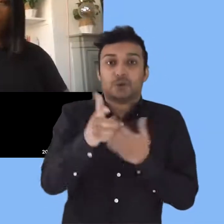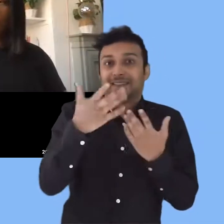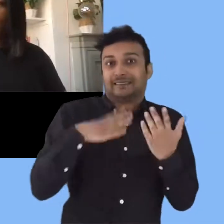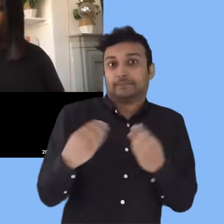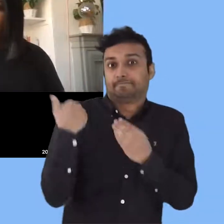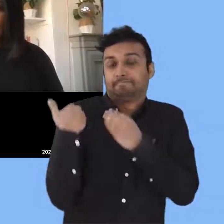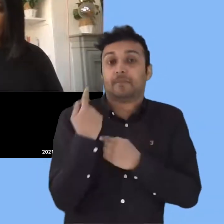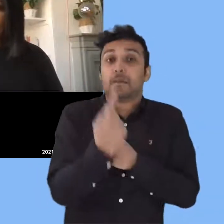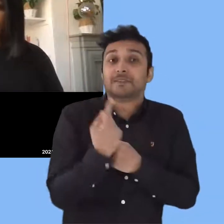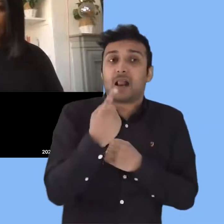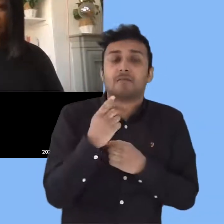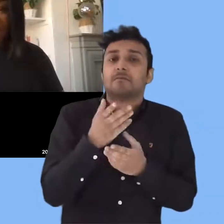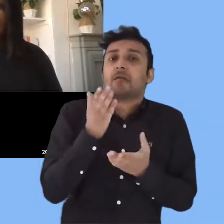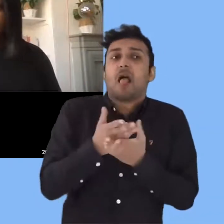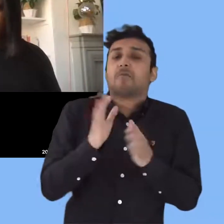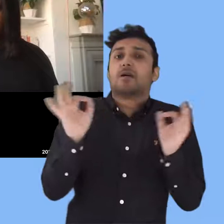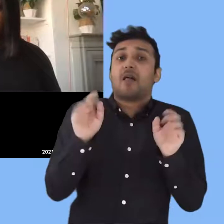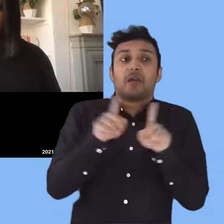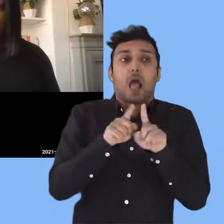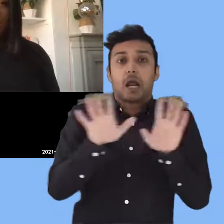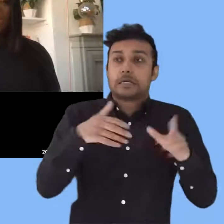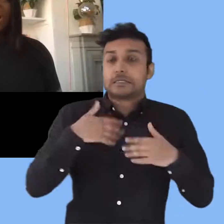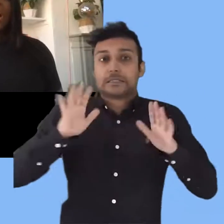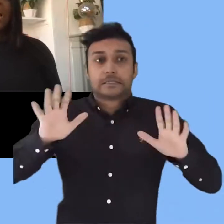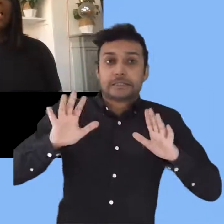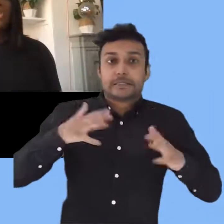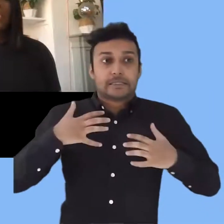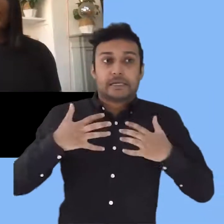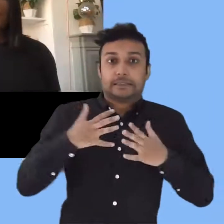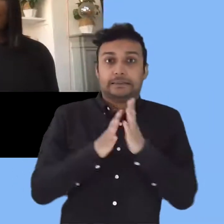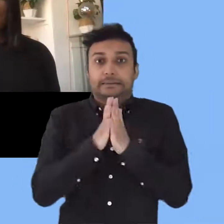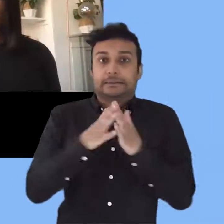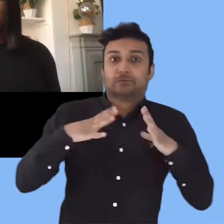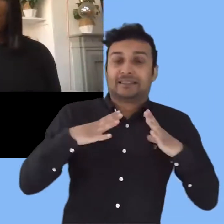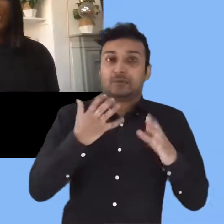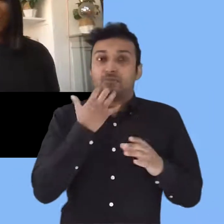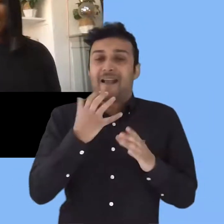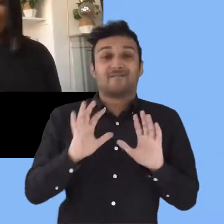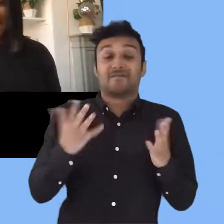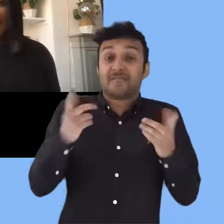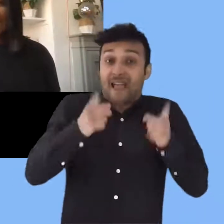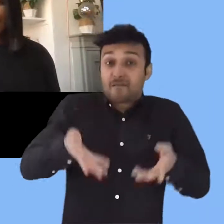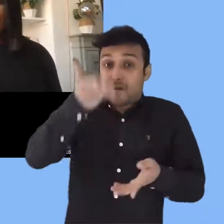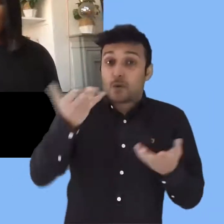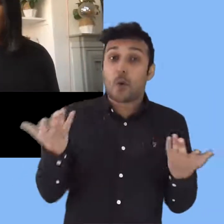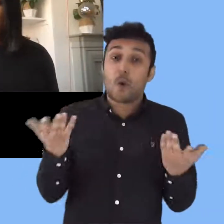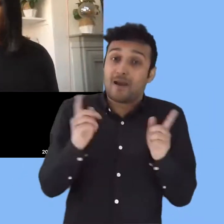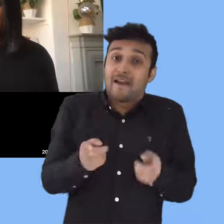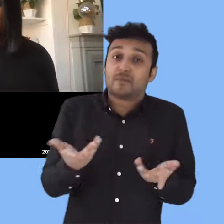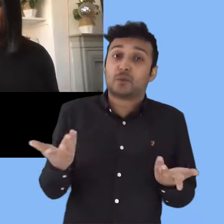courage or bravery necessarily. It just has to be done. And so there is no short answer to